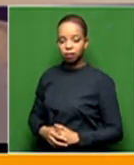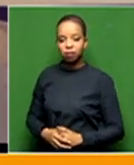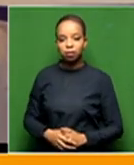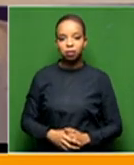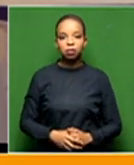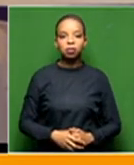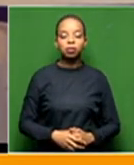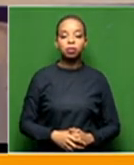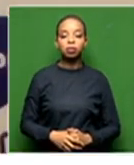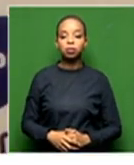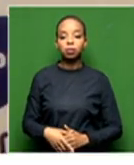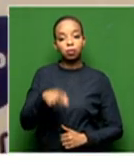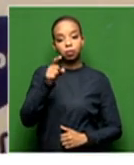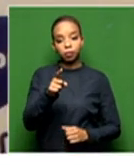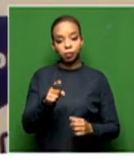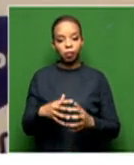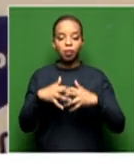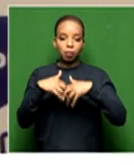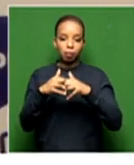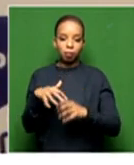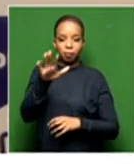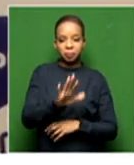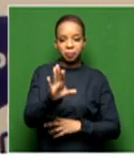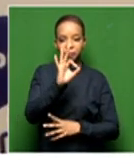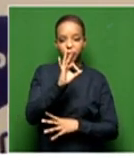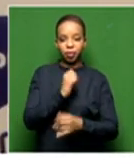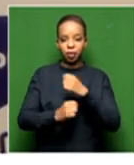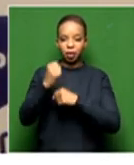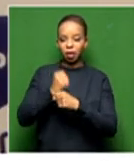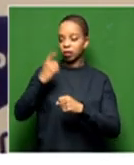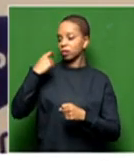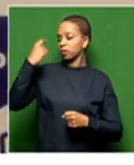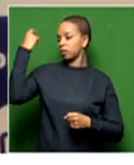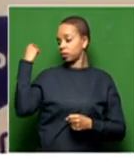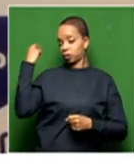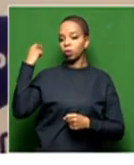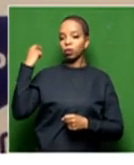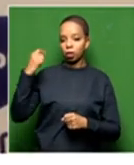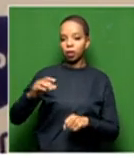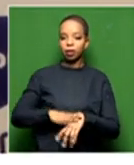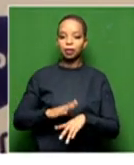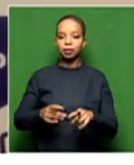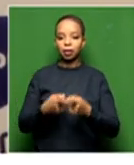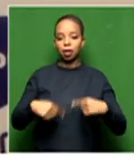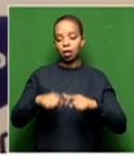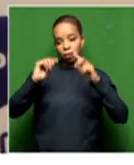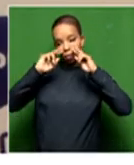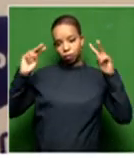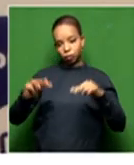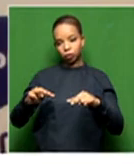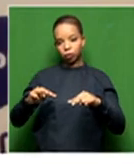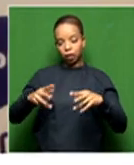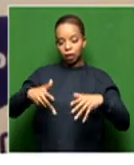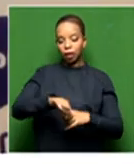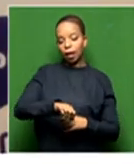Well, the event exists mainly because about 3 years ago, when we were looking at the landscape in Africa for